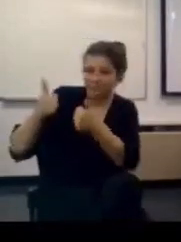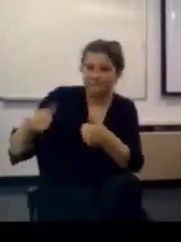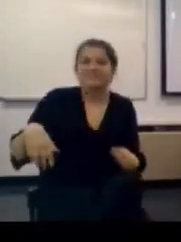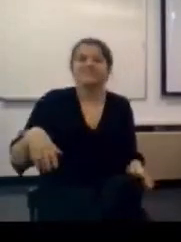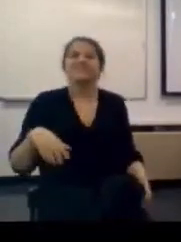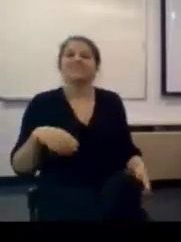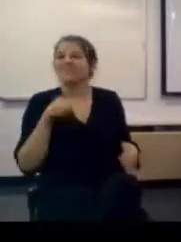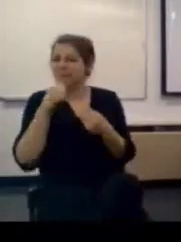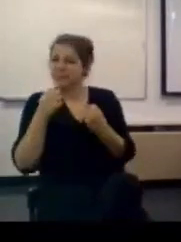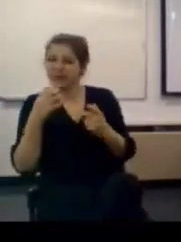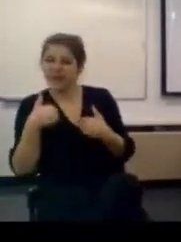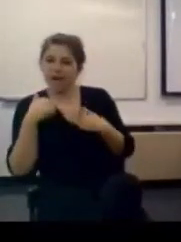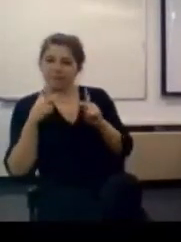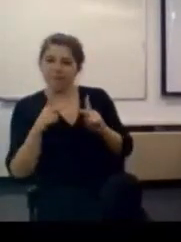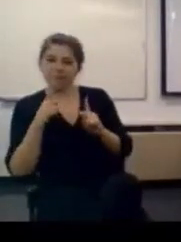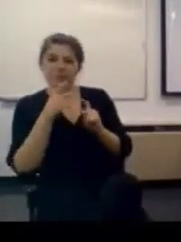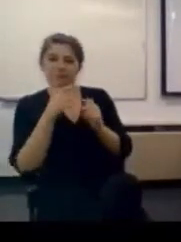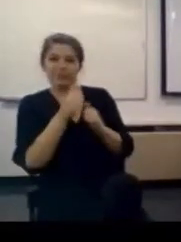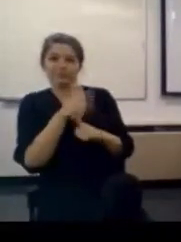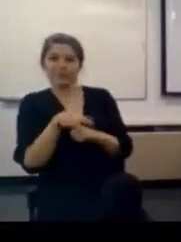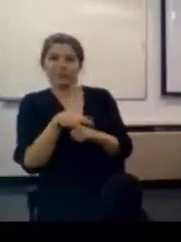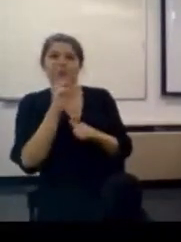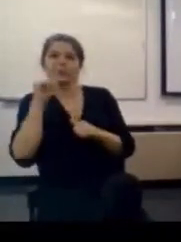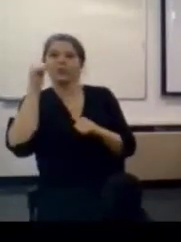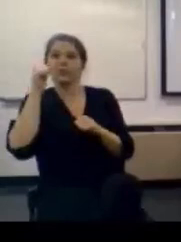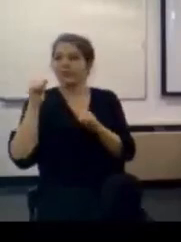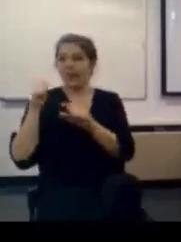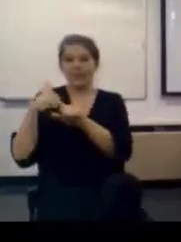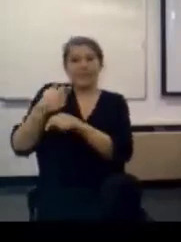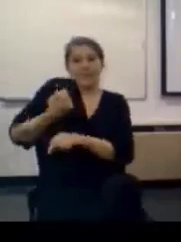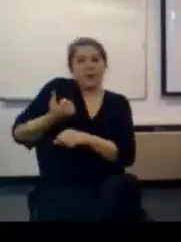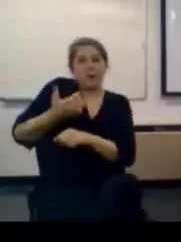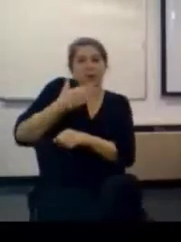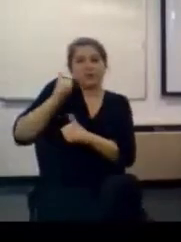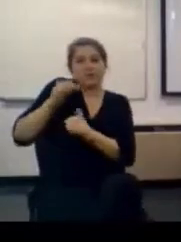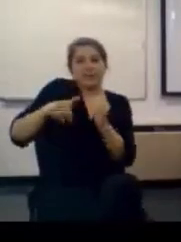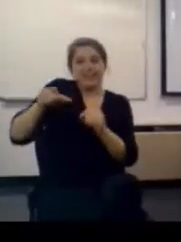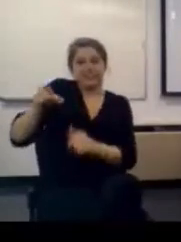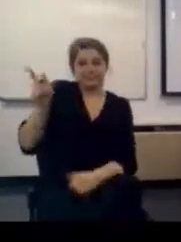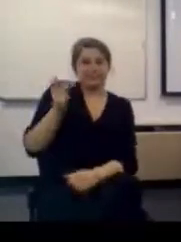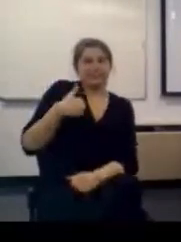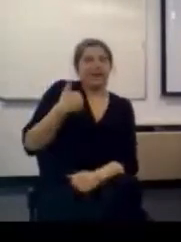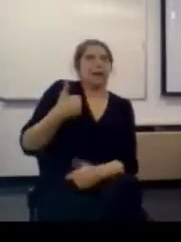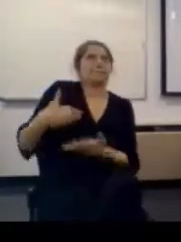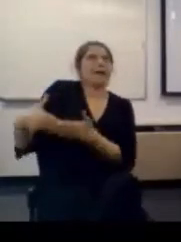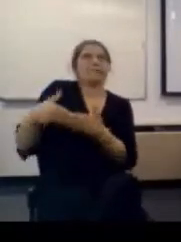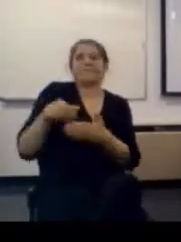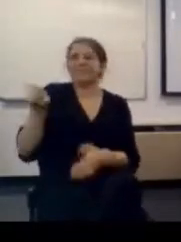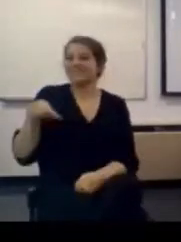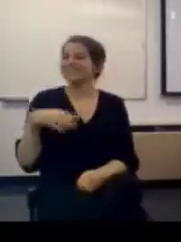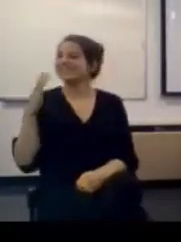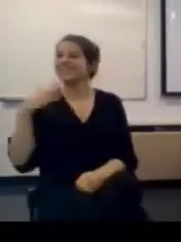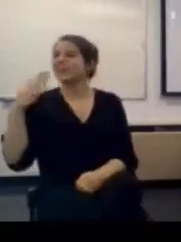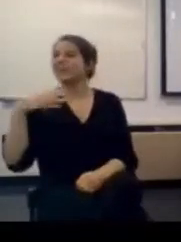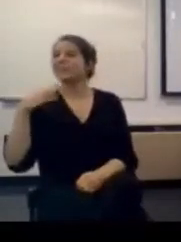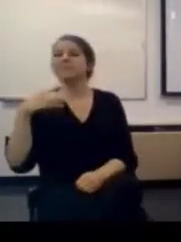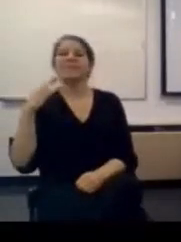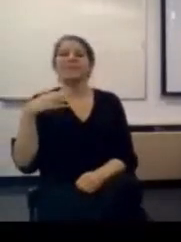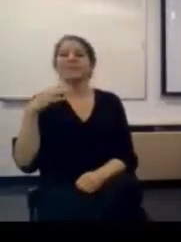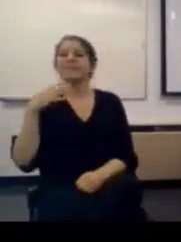there's some young people here as well, you can help, you're not many young people, I'm just a little older than you. I'm a little younger than you.